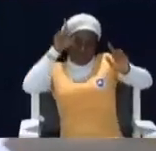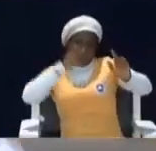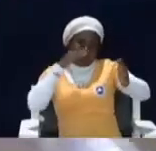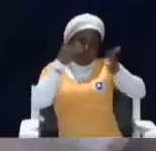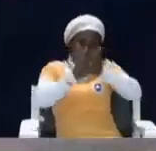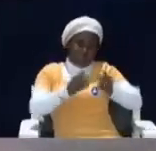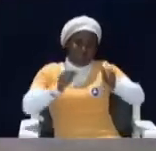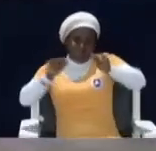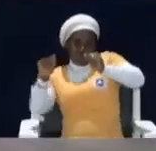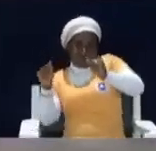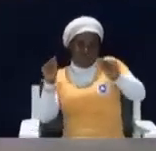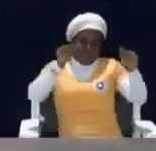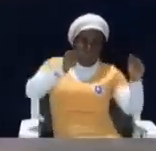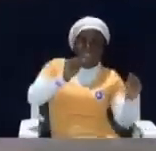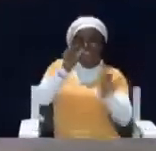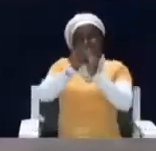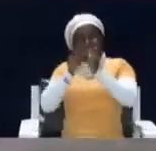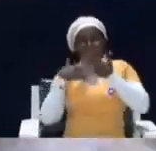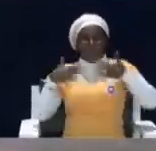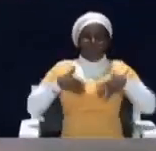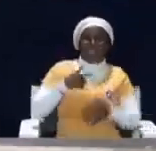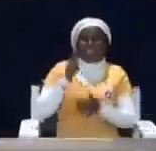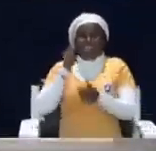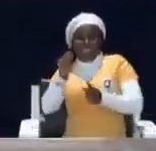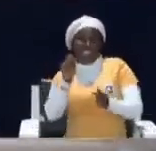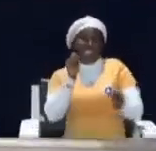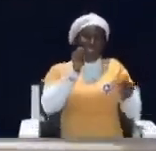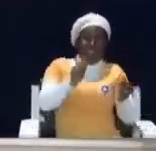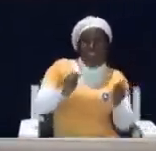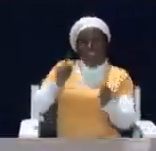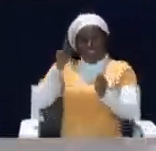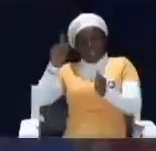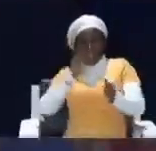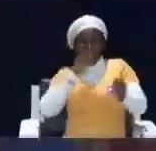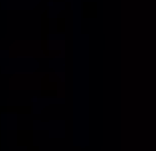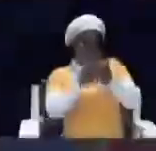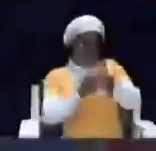you are do. Every testify.